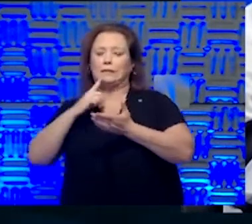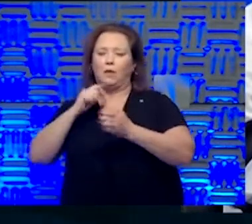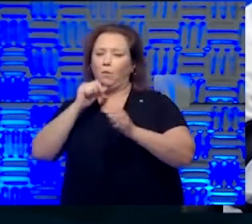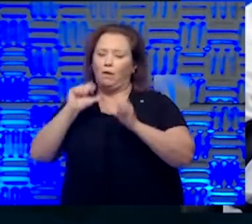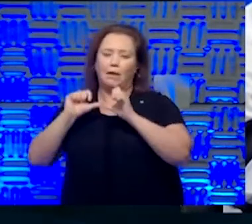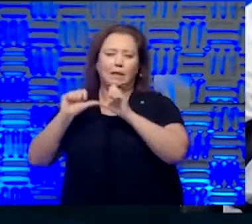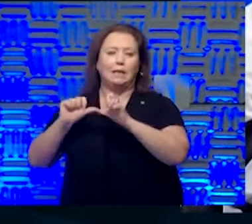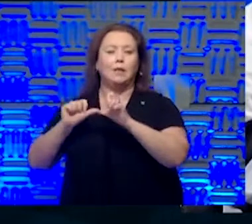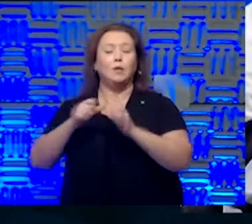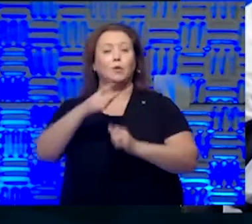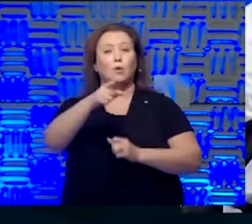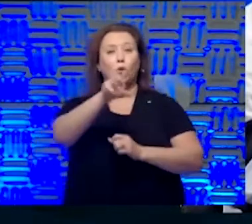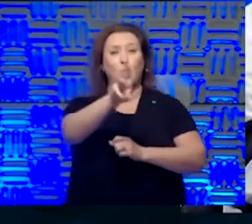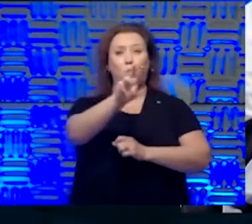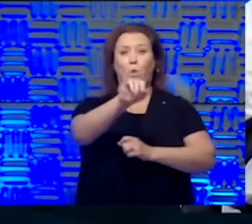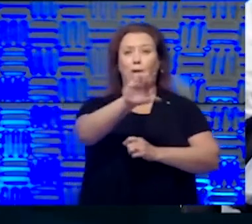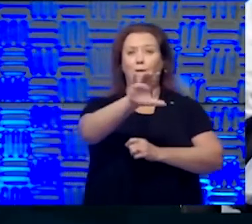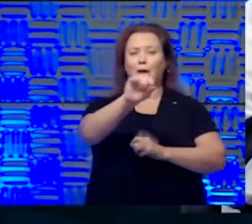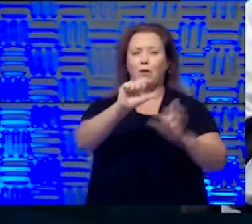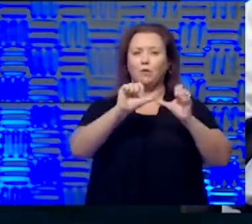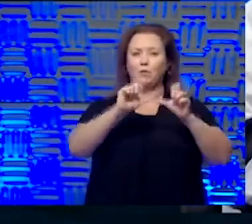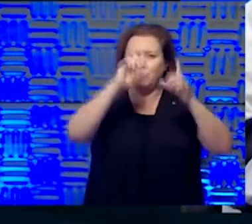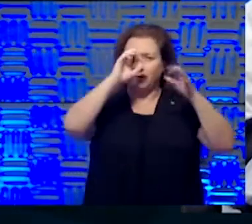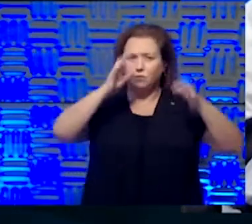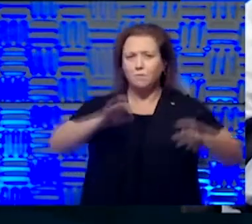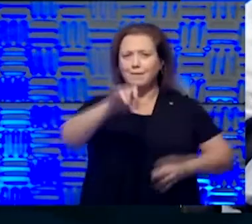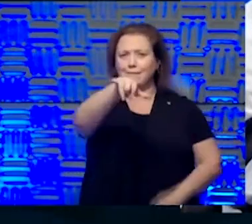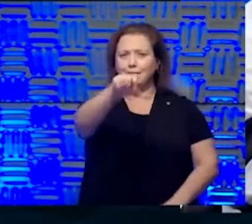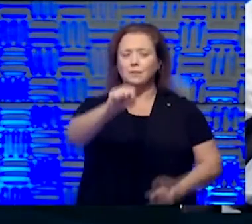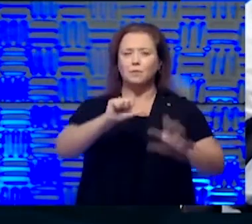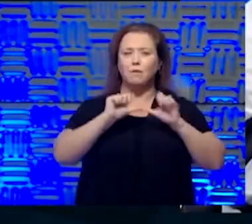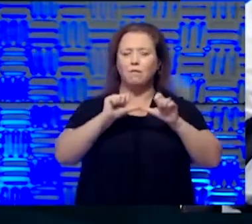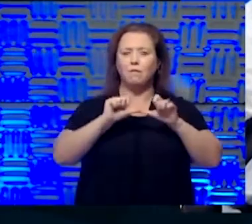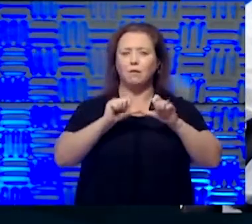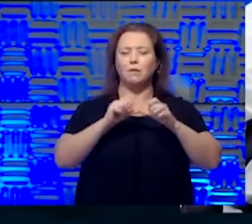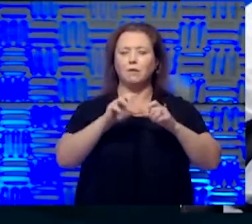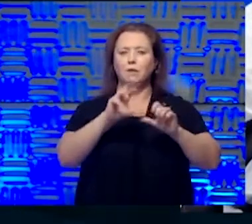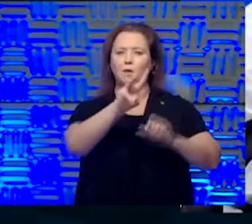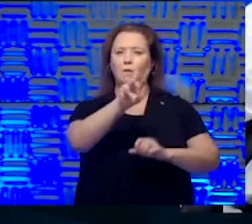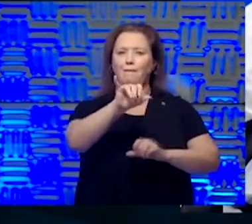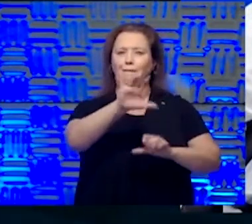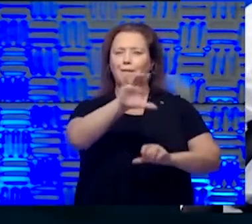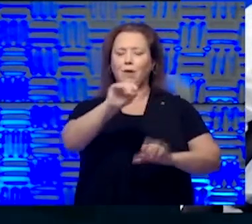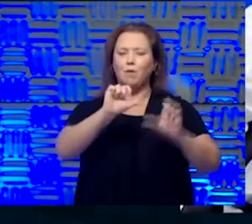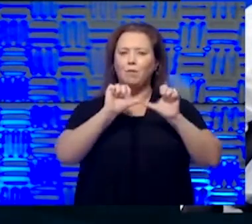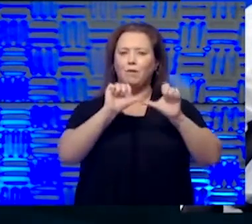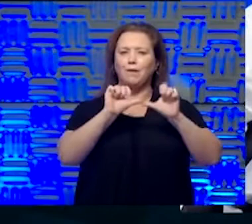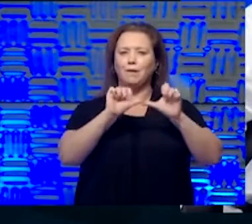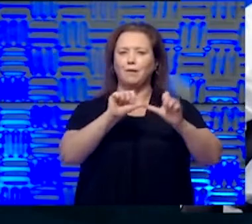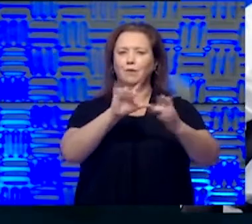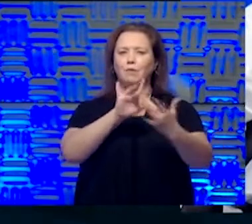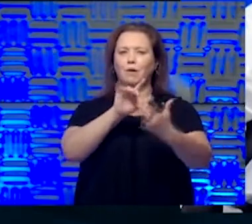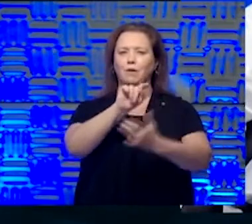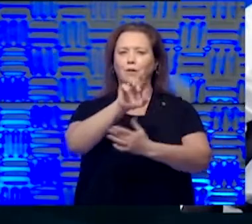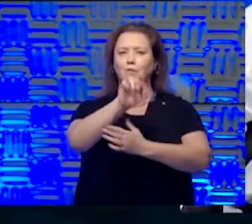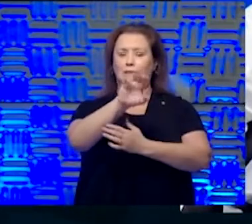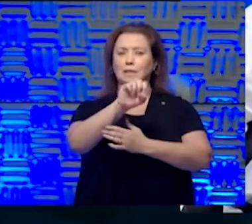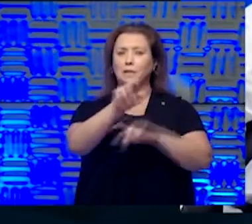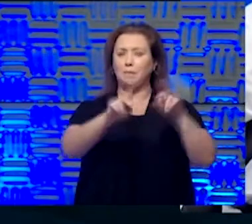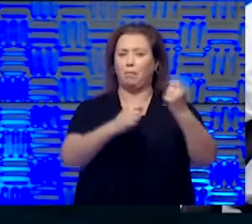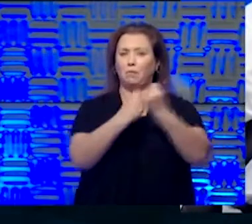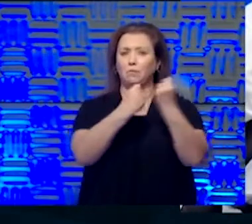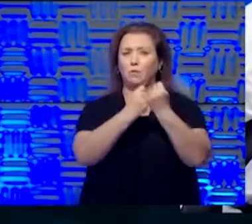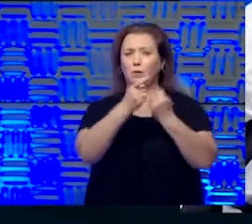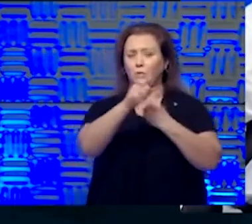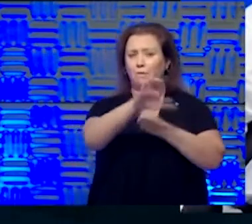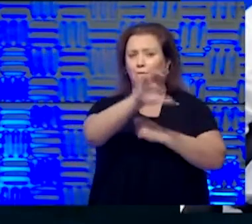to do it, you've been really determined, said, no, we are going to do it. And I think, fortunately, a lot of folks have rallied to your side about that, to the county